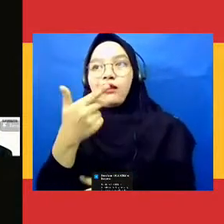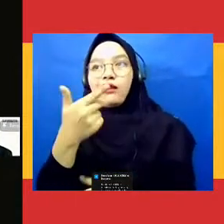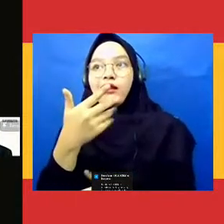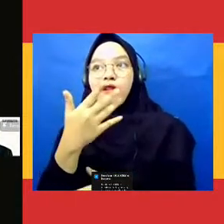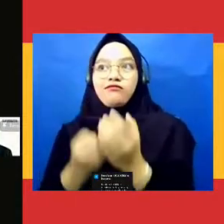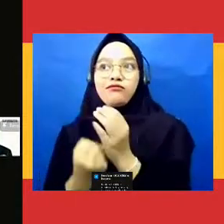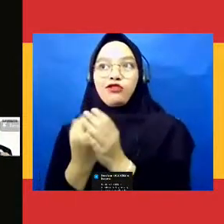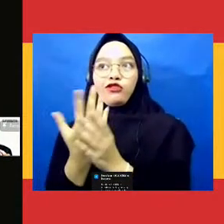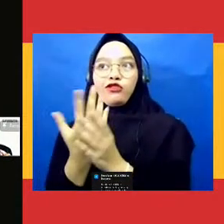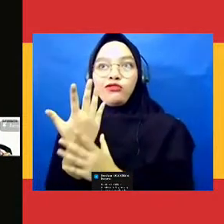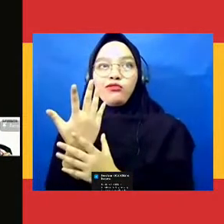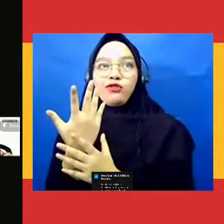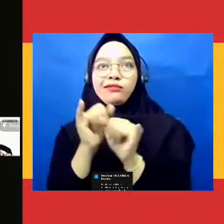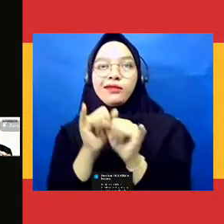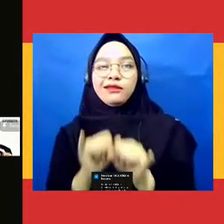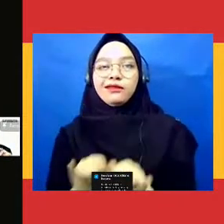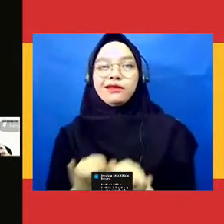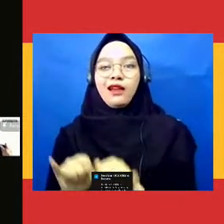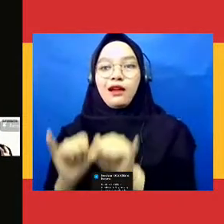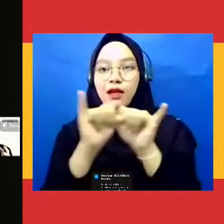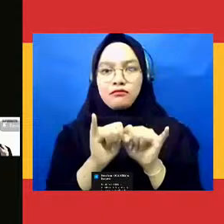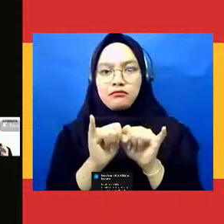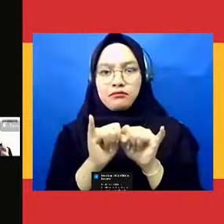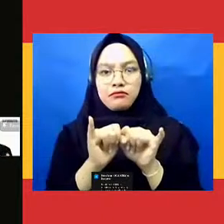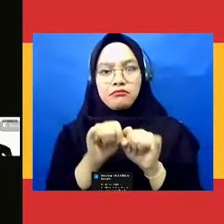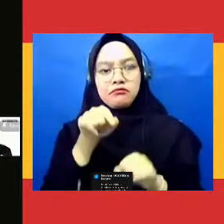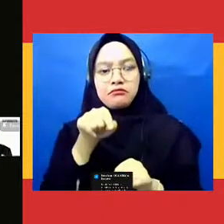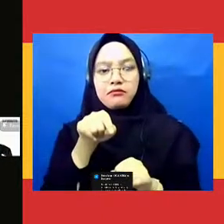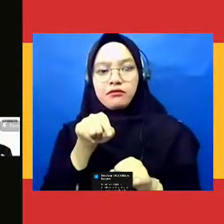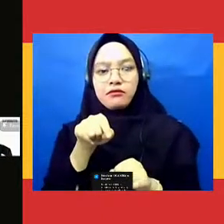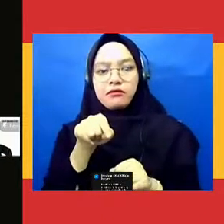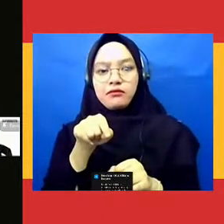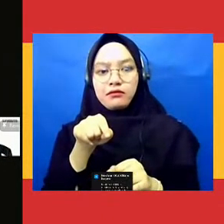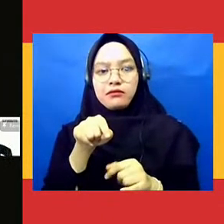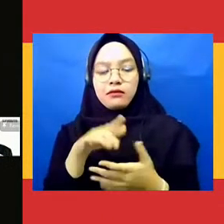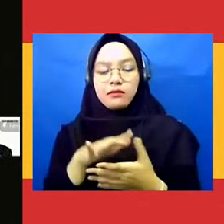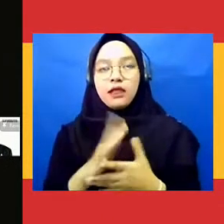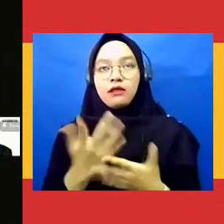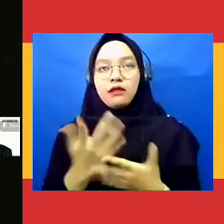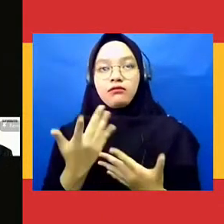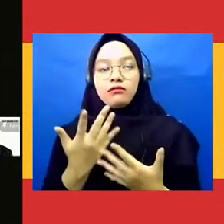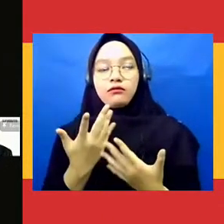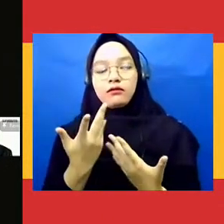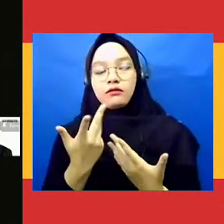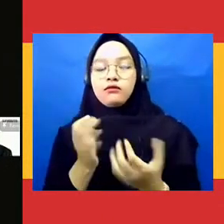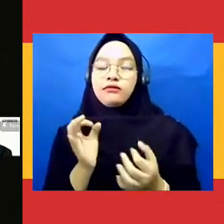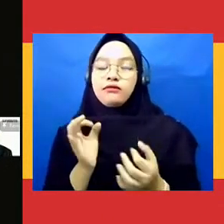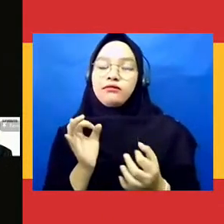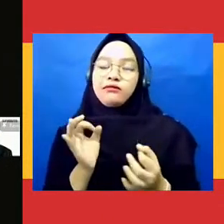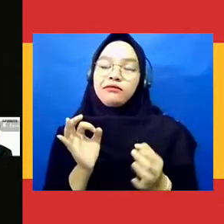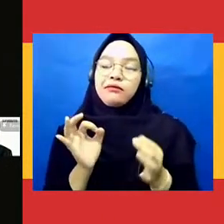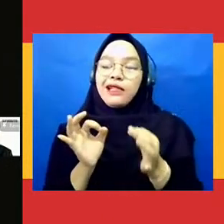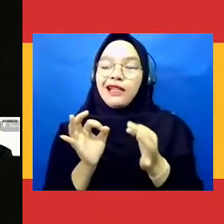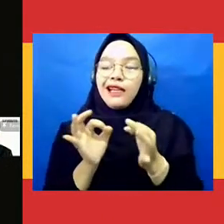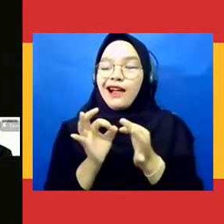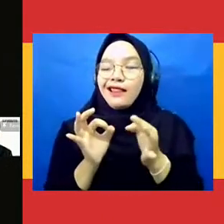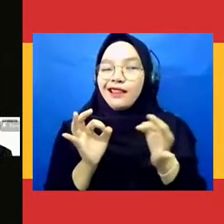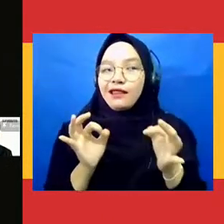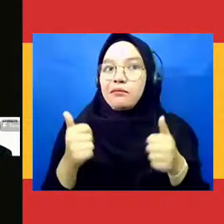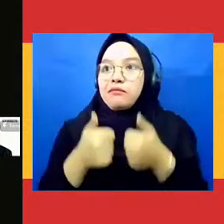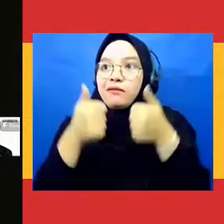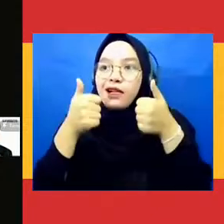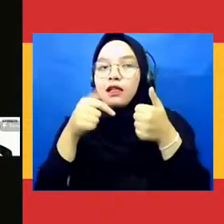In fact, this kind of advanced approaches was promoted by one of the